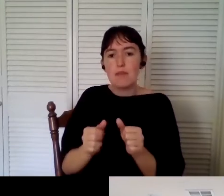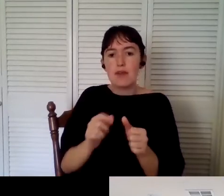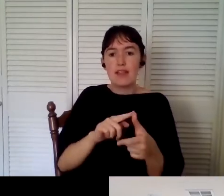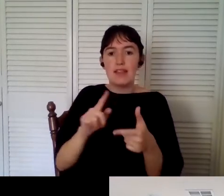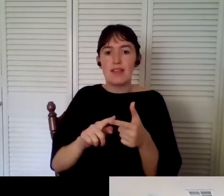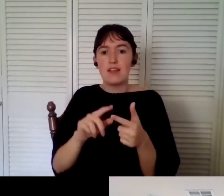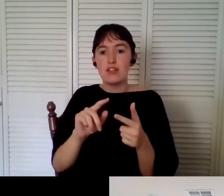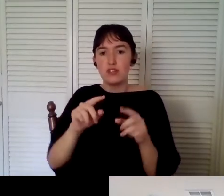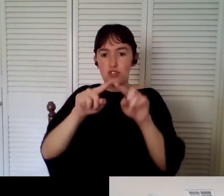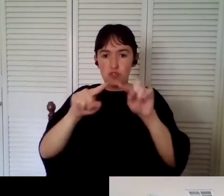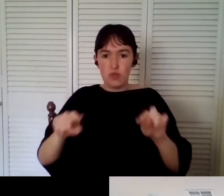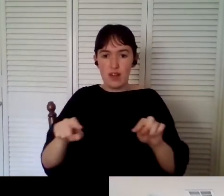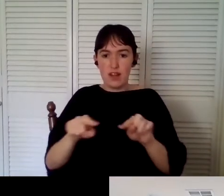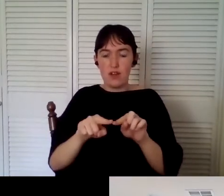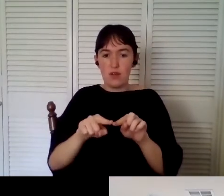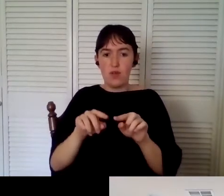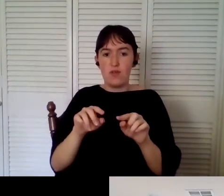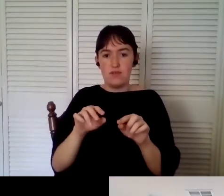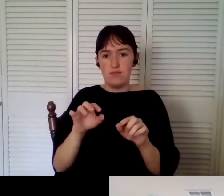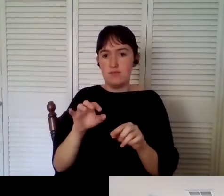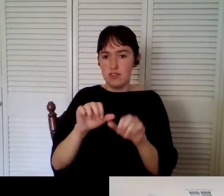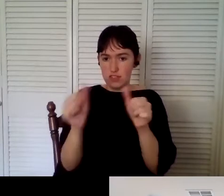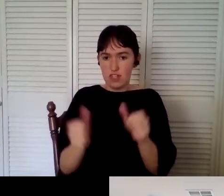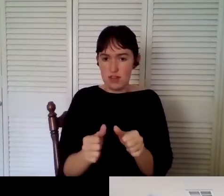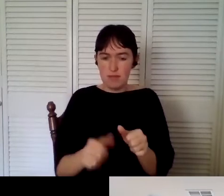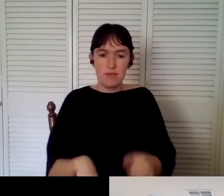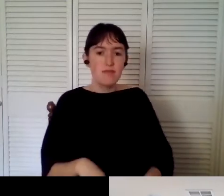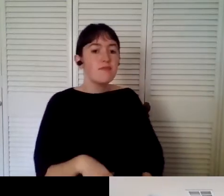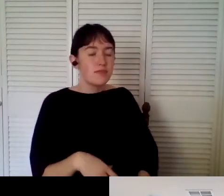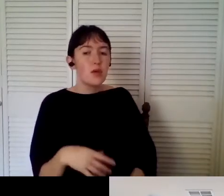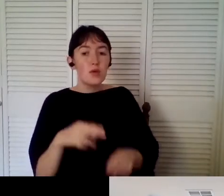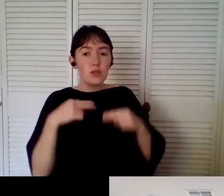out that triangles were the best shape for projectiles?